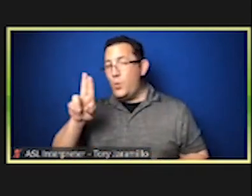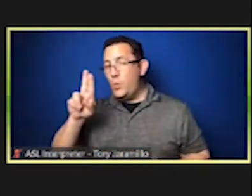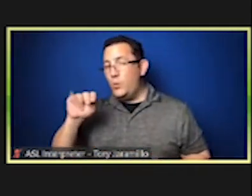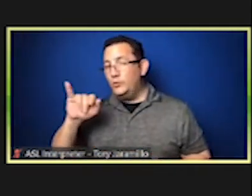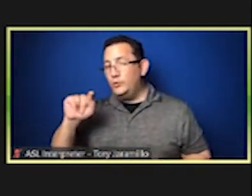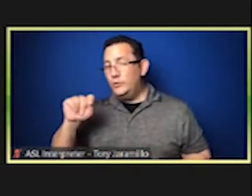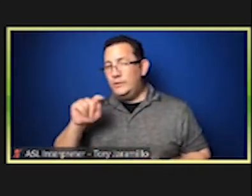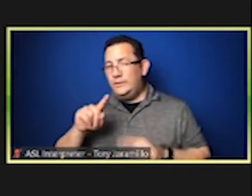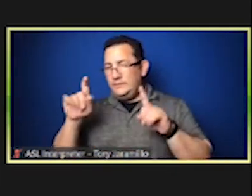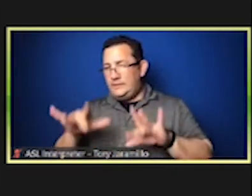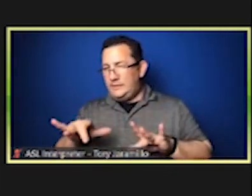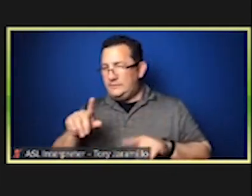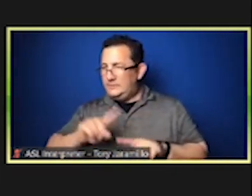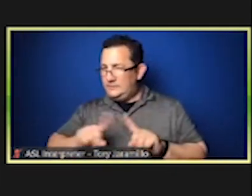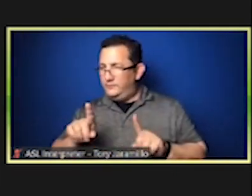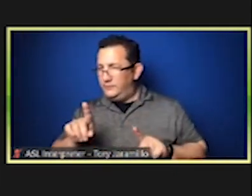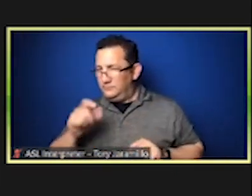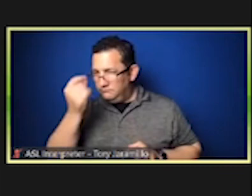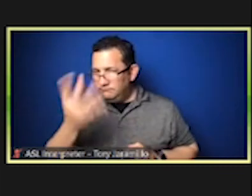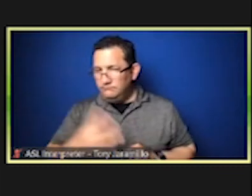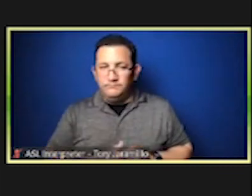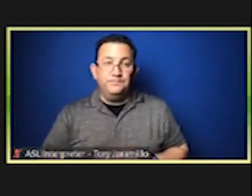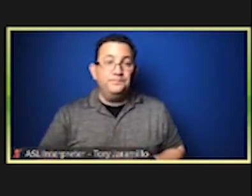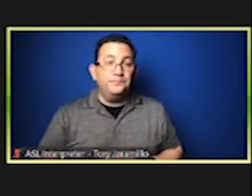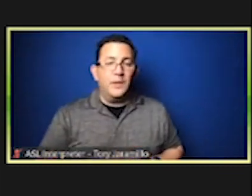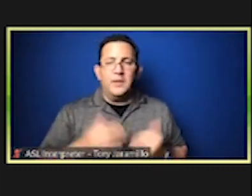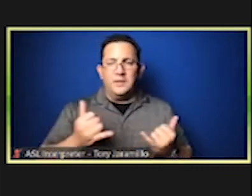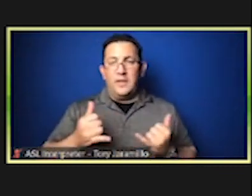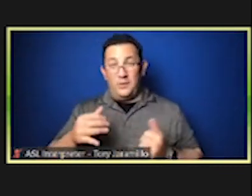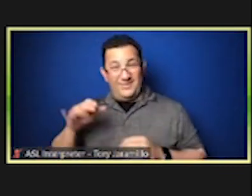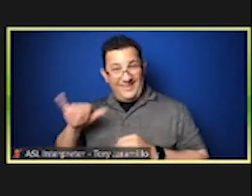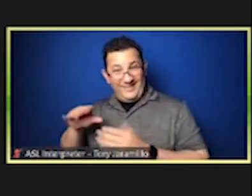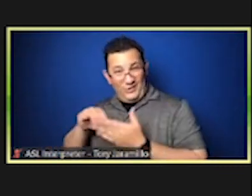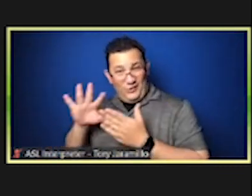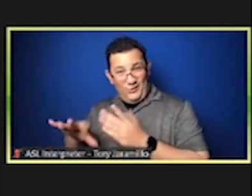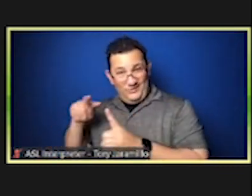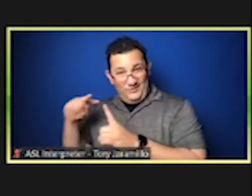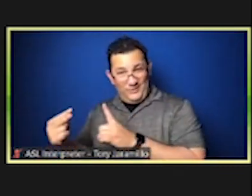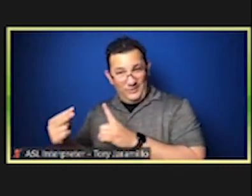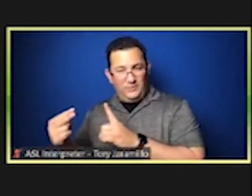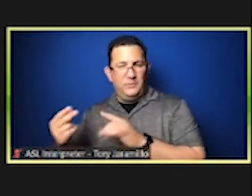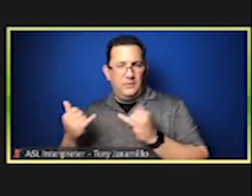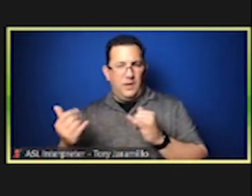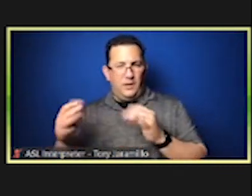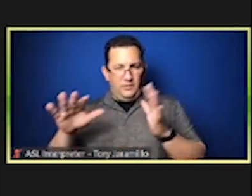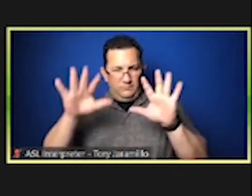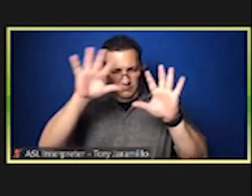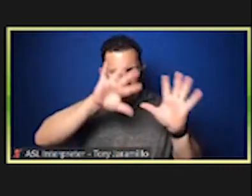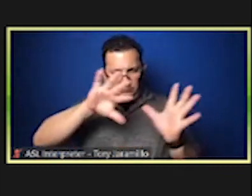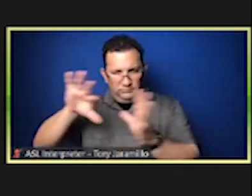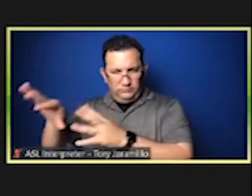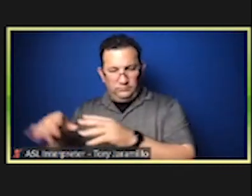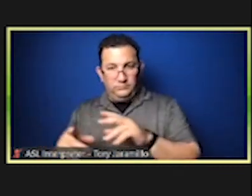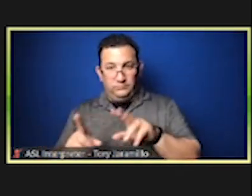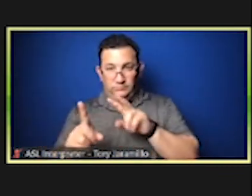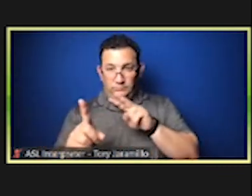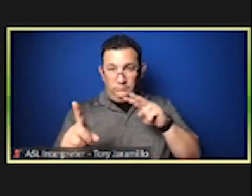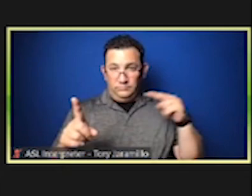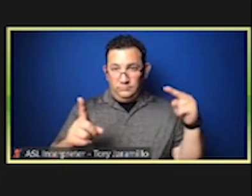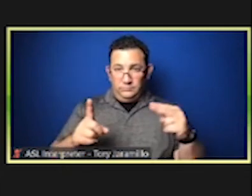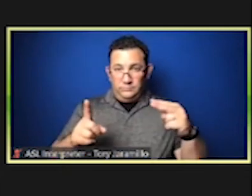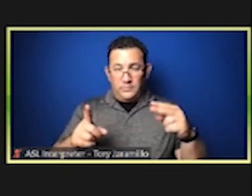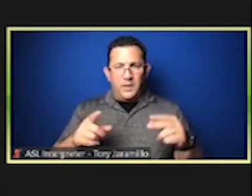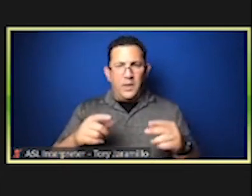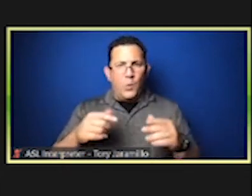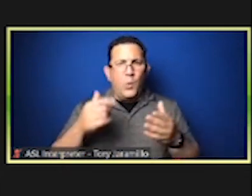Let's transition from the student experience to the wealth of support information